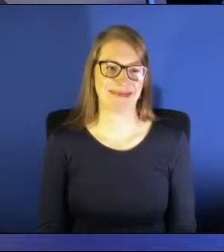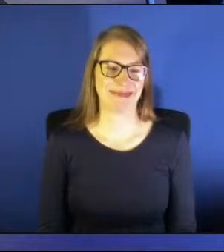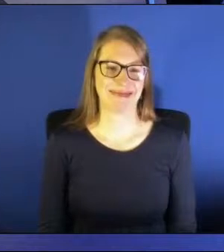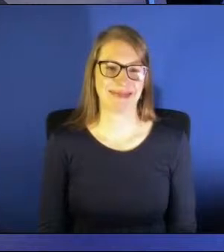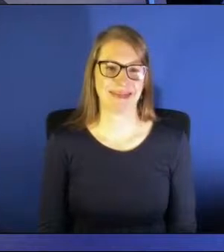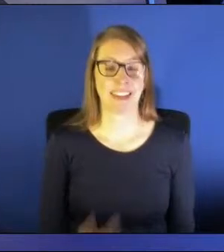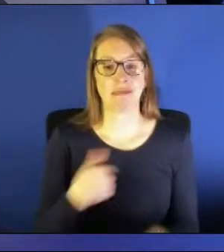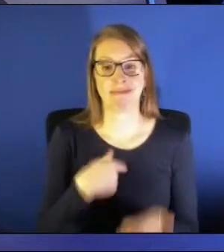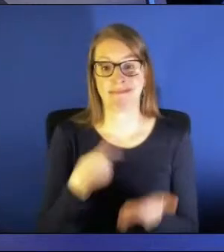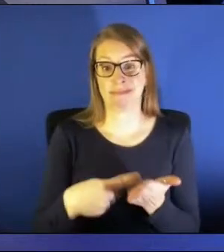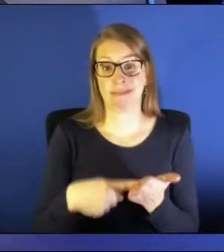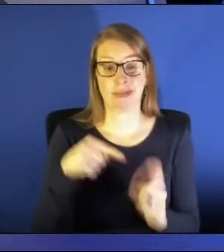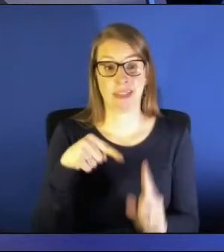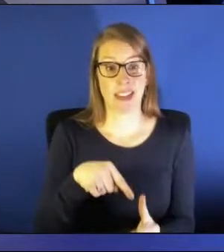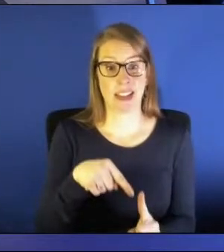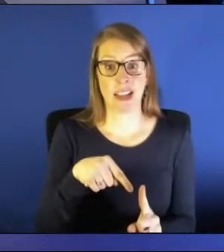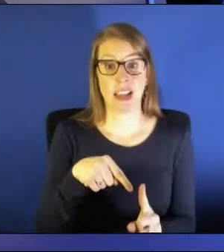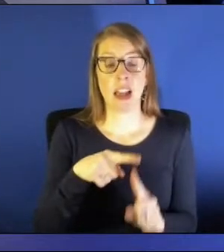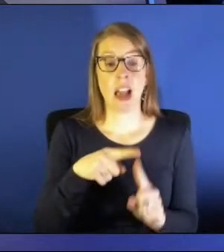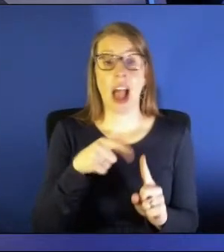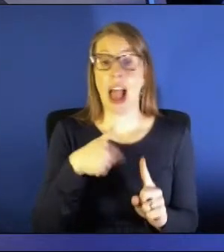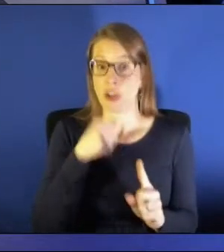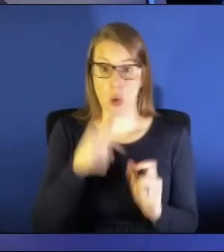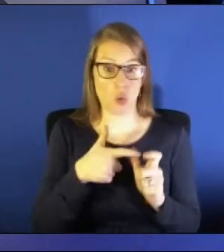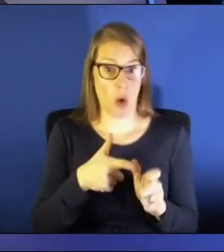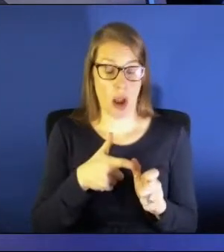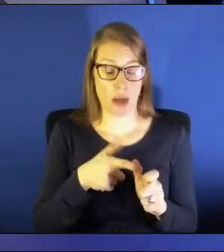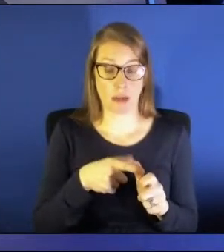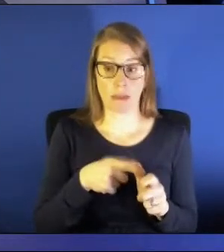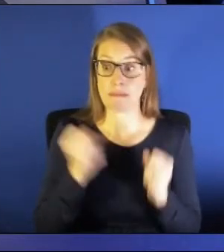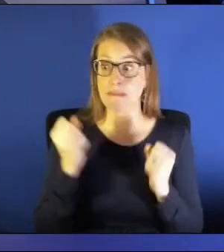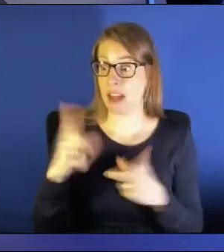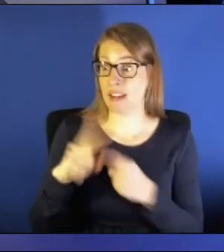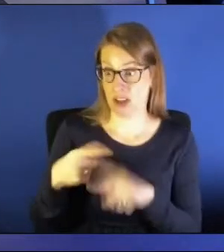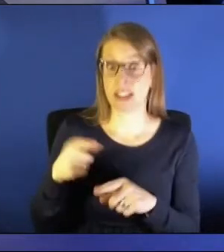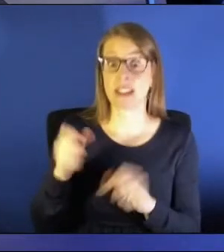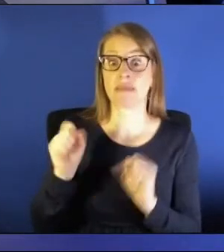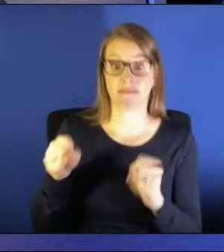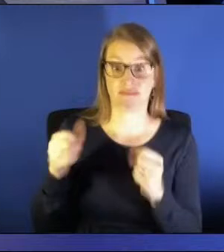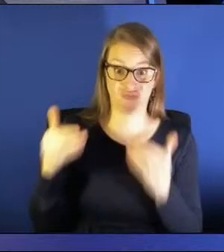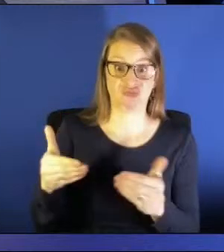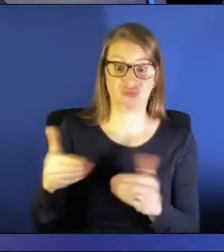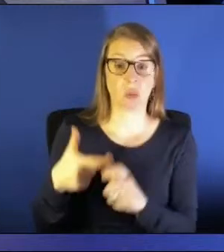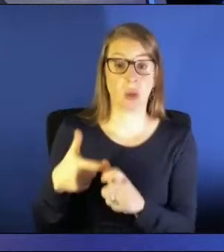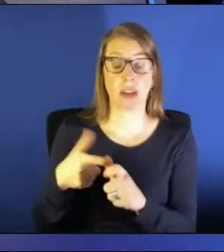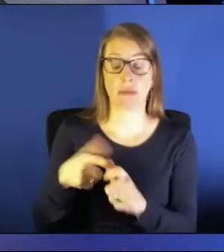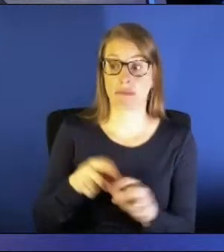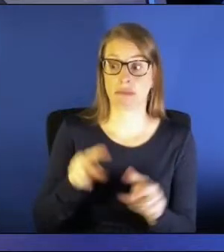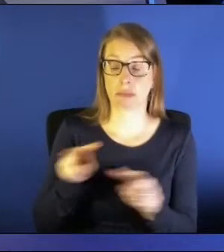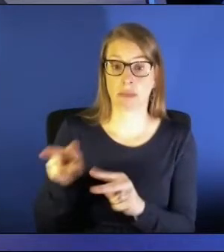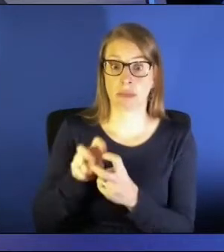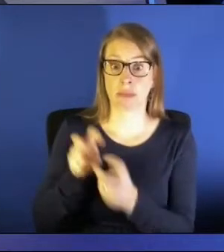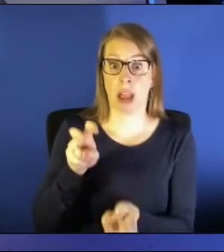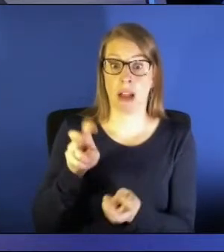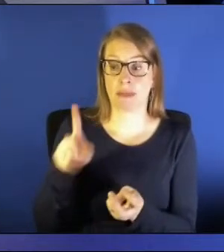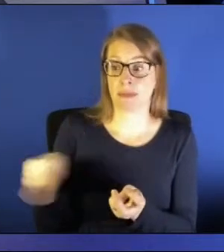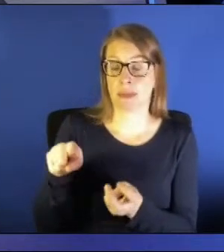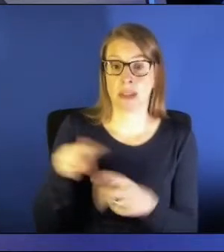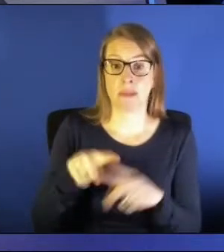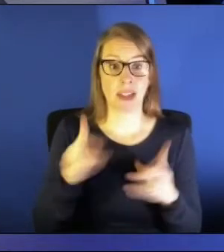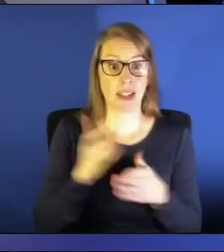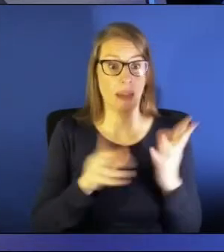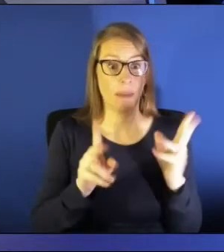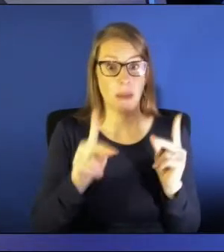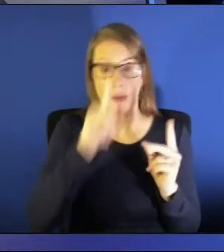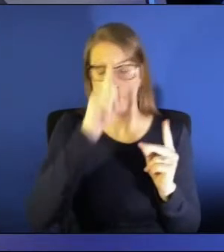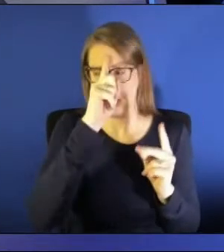run, but I have lots of friends who do, and I'm always in awe of them getting up and committing to that. But there's a lot of people who just mentally might start out the first of the year and